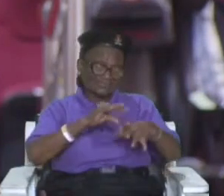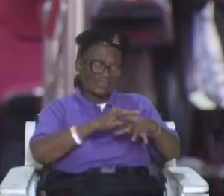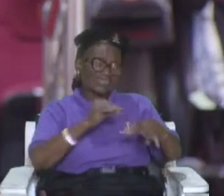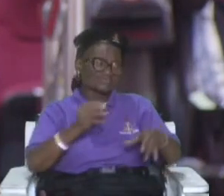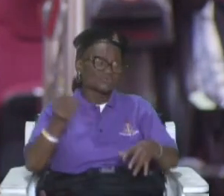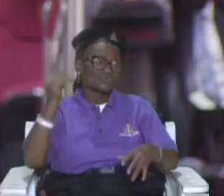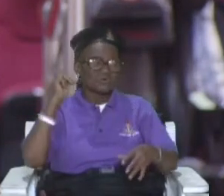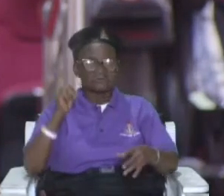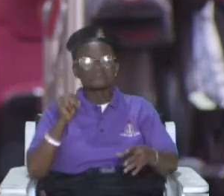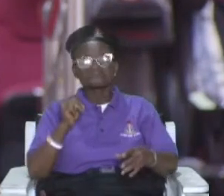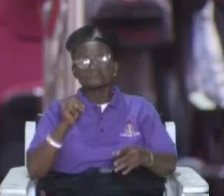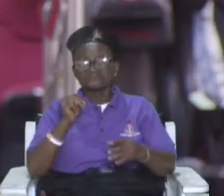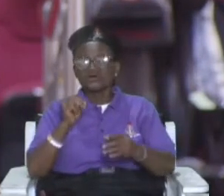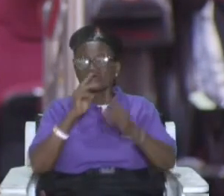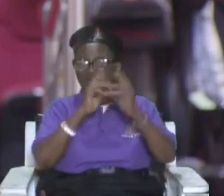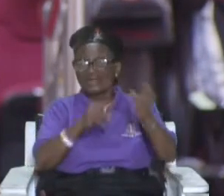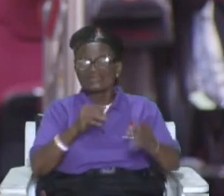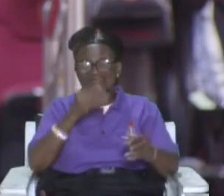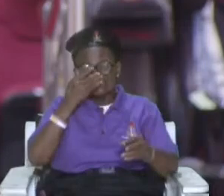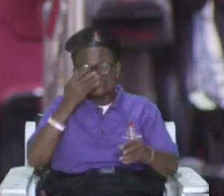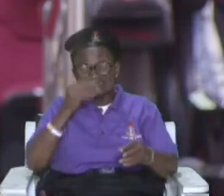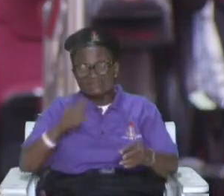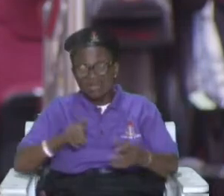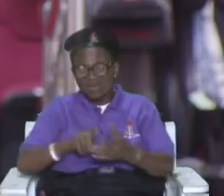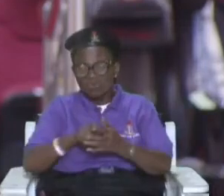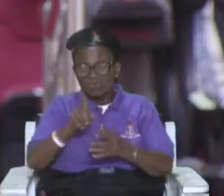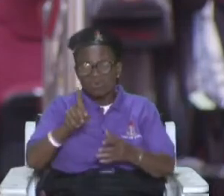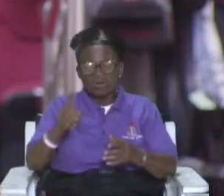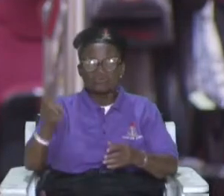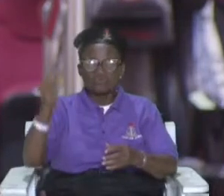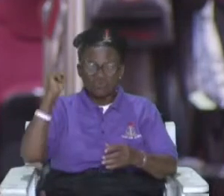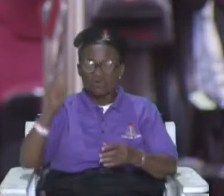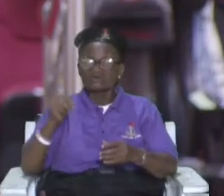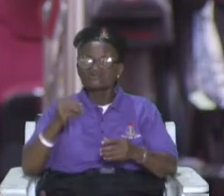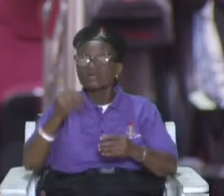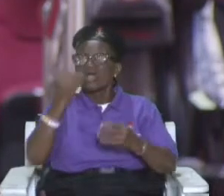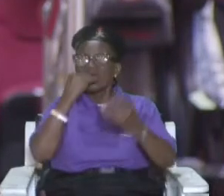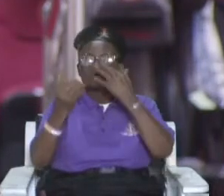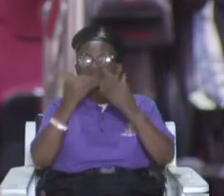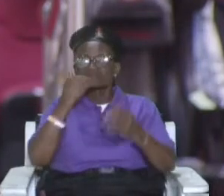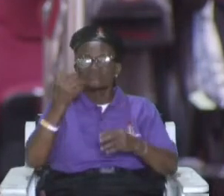Worms were already consuming the rotten flesh.